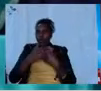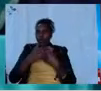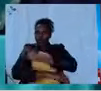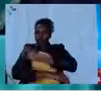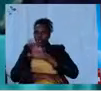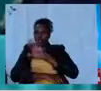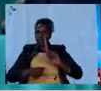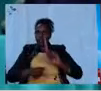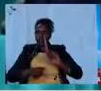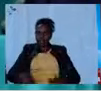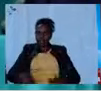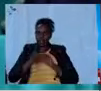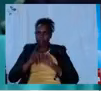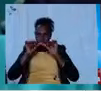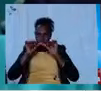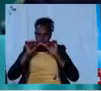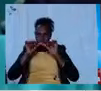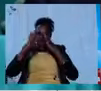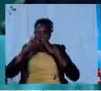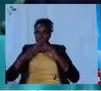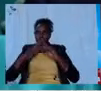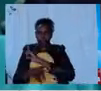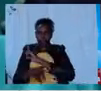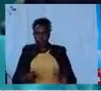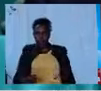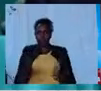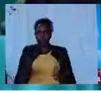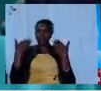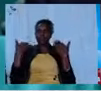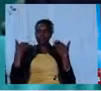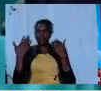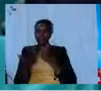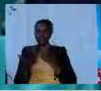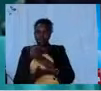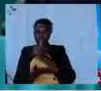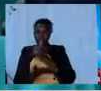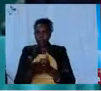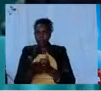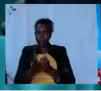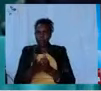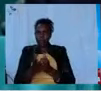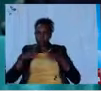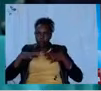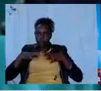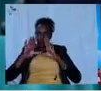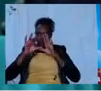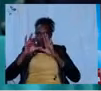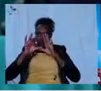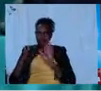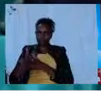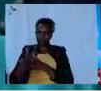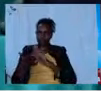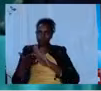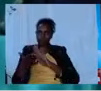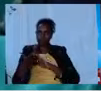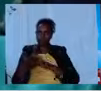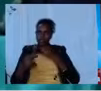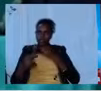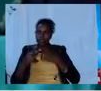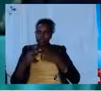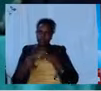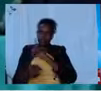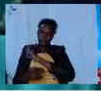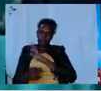life, and you live in the house of the Lord forever. Amen. Blessed are those who live in your house. May the Lord is singing your praises. Praise